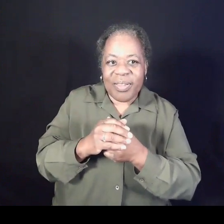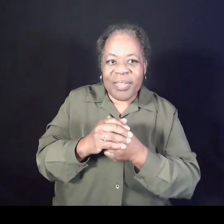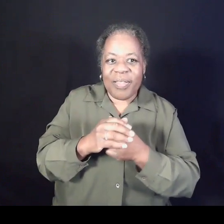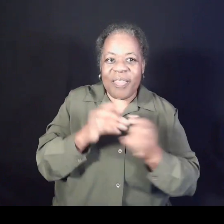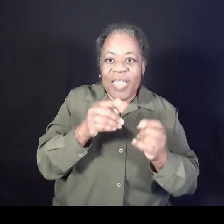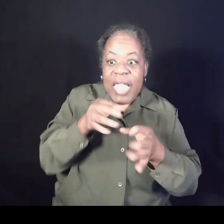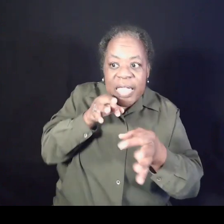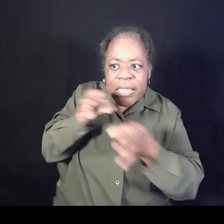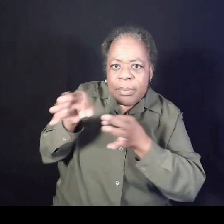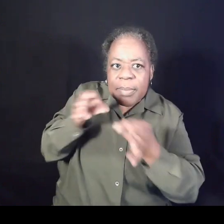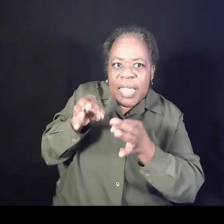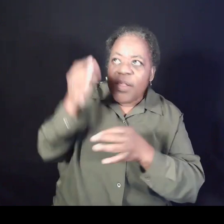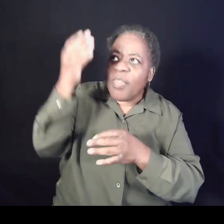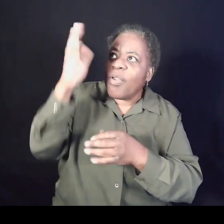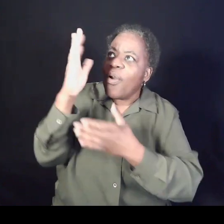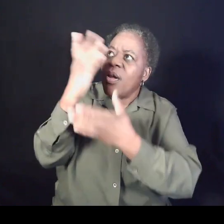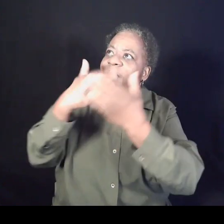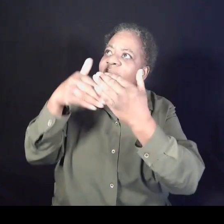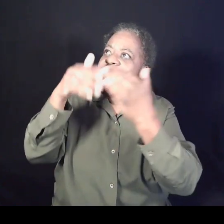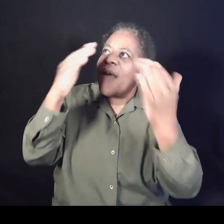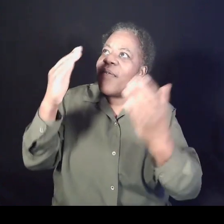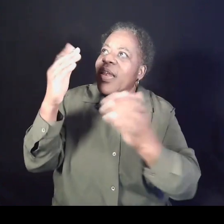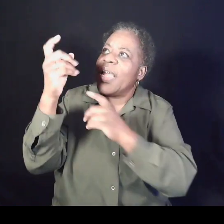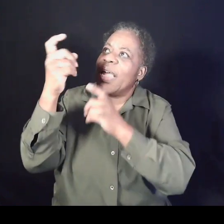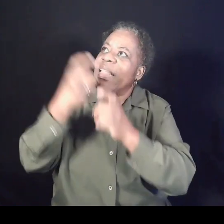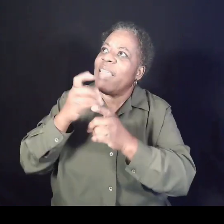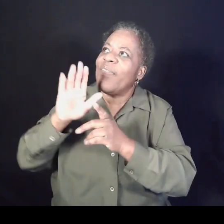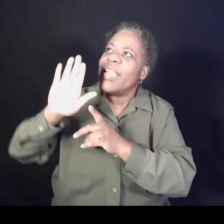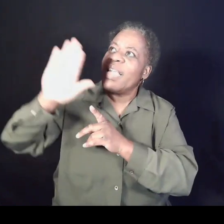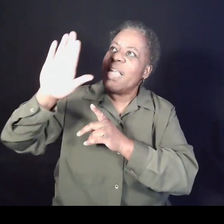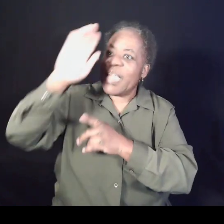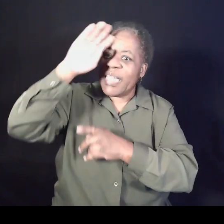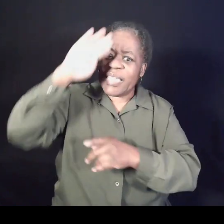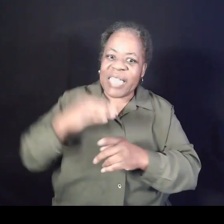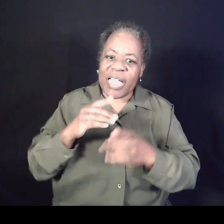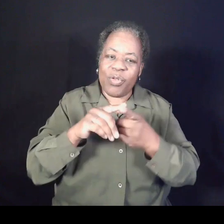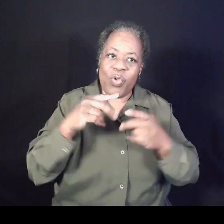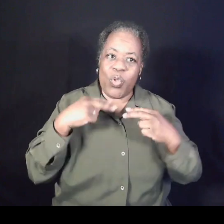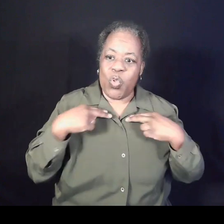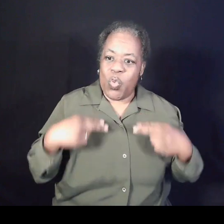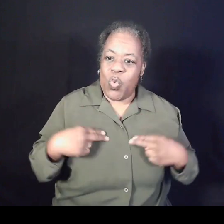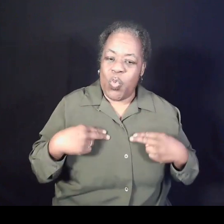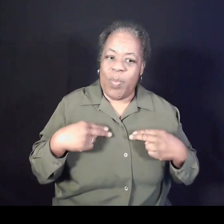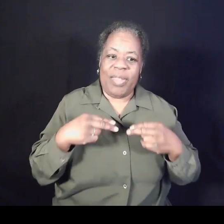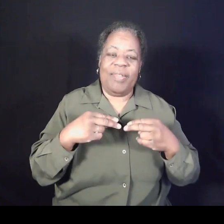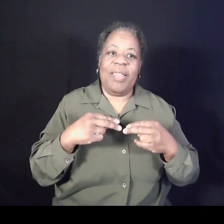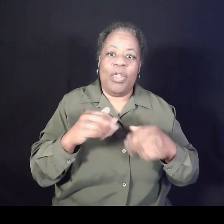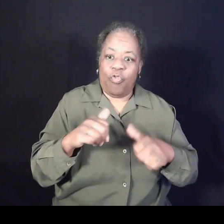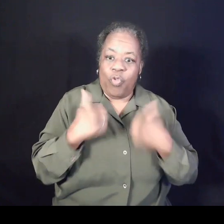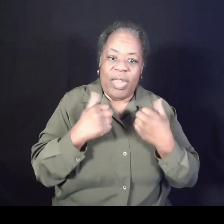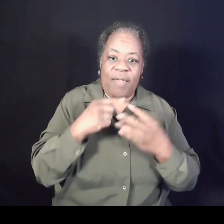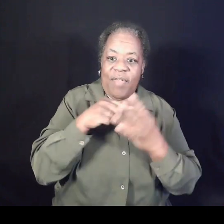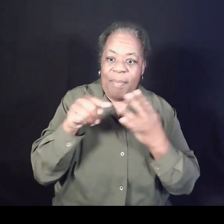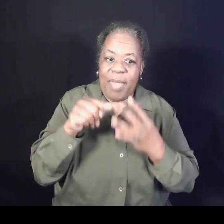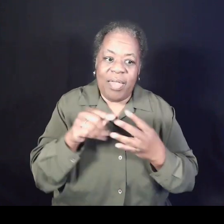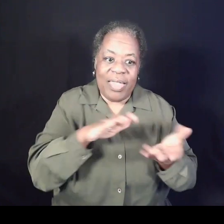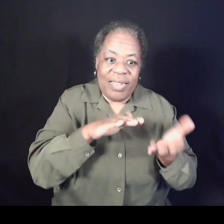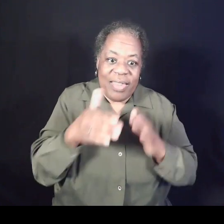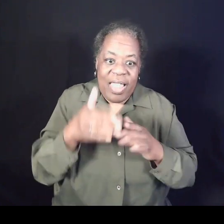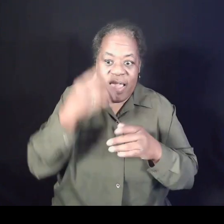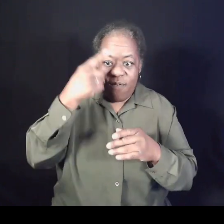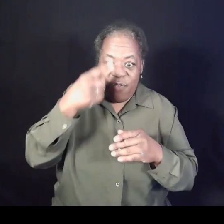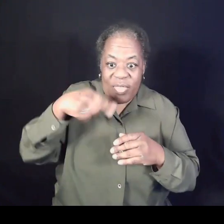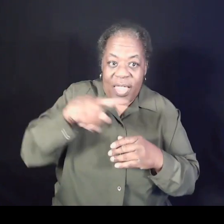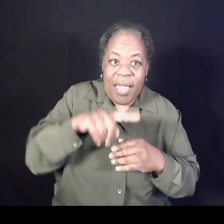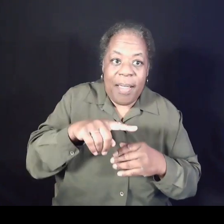explained that the God of heaven had given his son to humankind to live among them and even die for them,